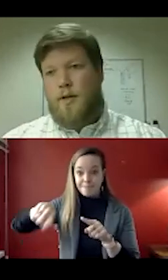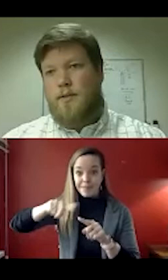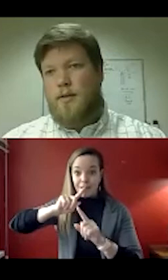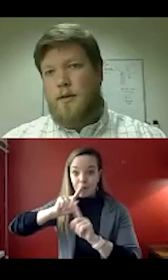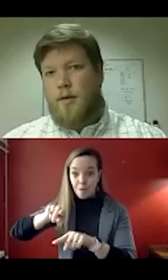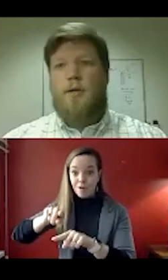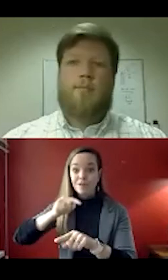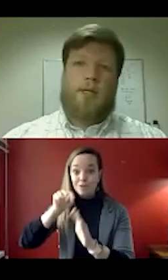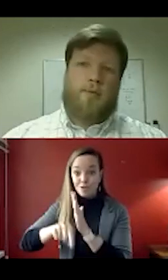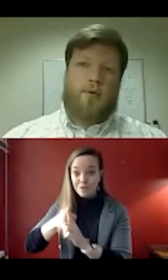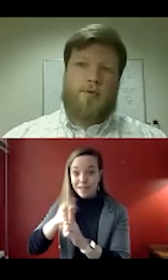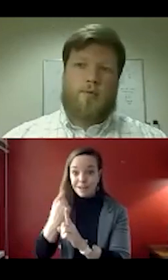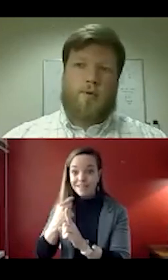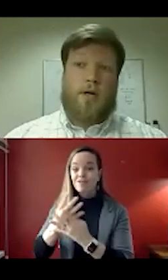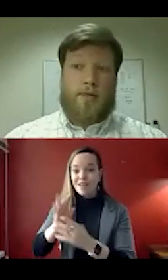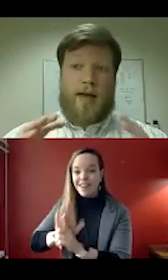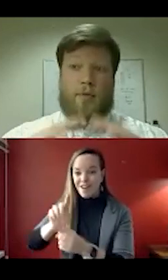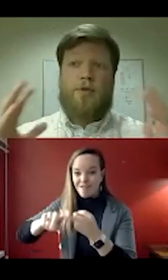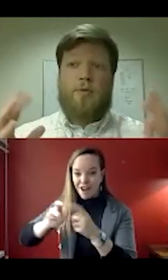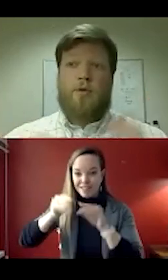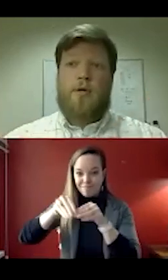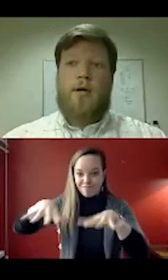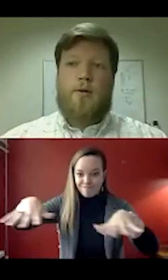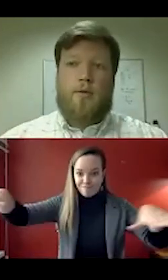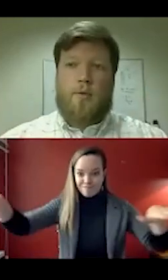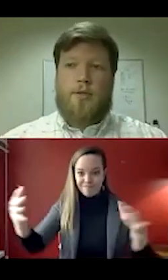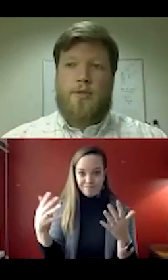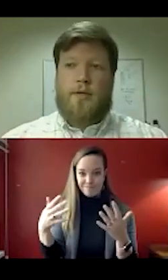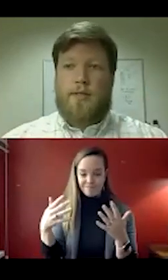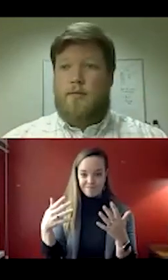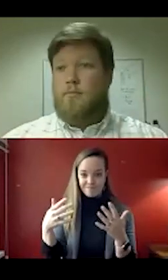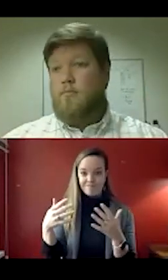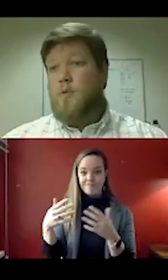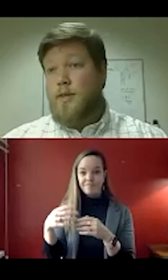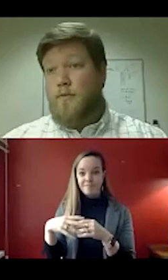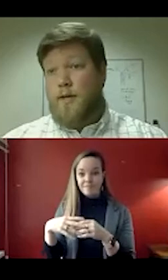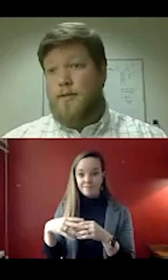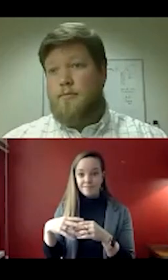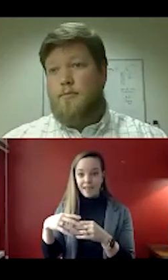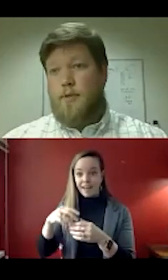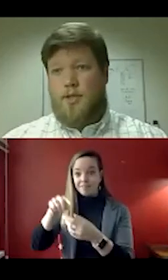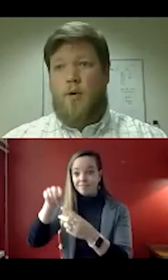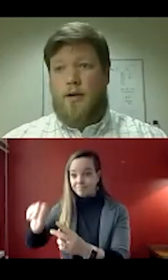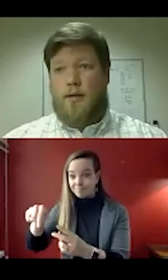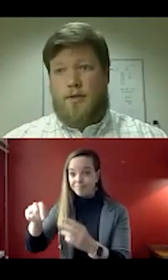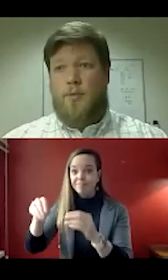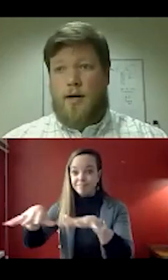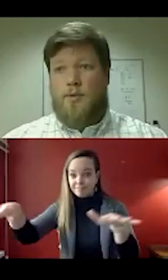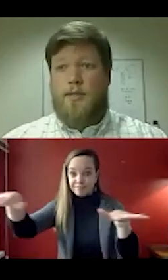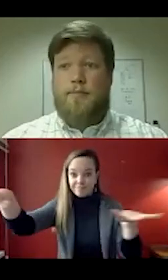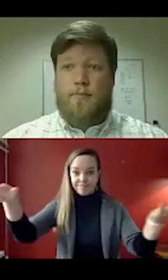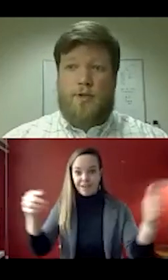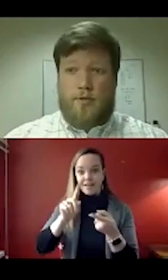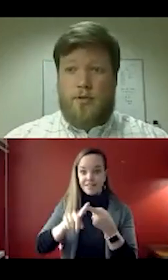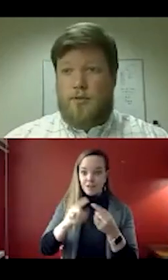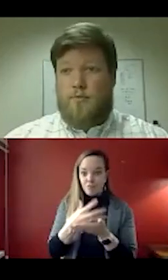their friends. Among the people who, in that larger group, who report suicide risk, screen their friends, and so on until you run out of